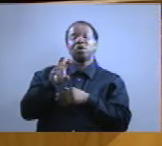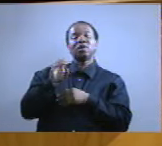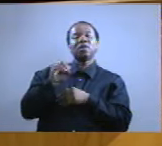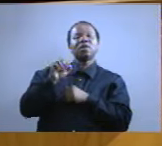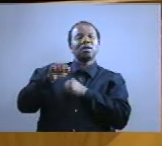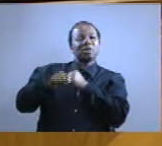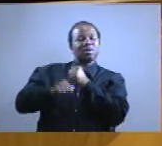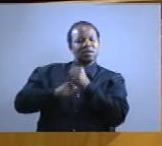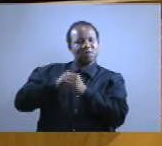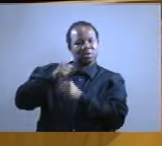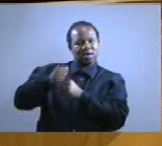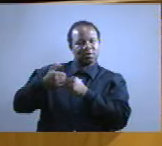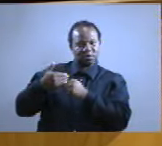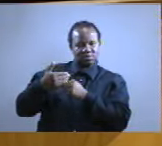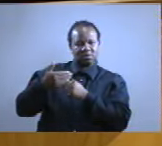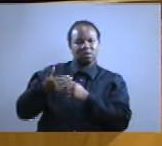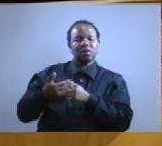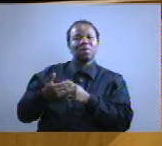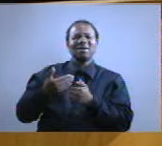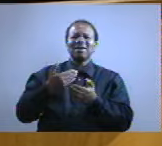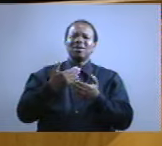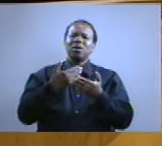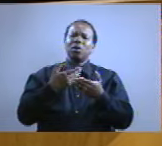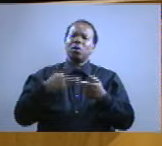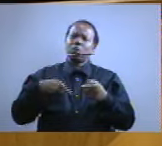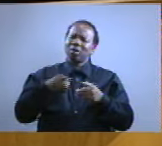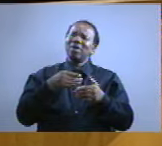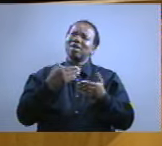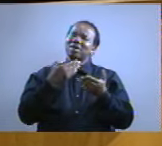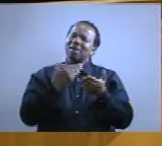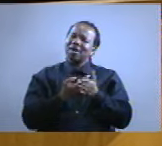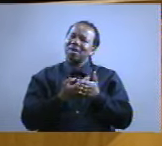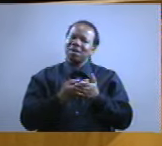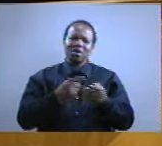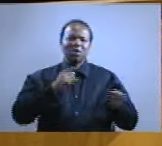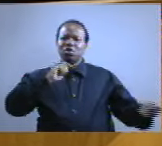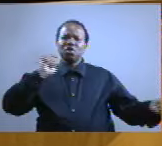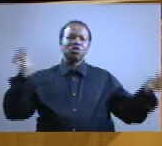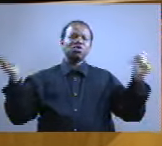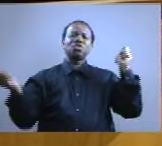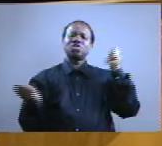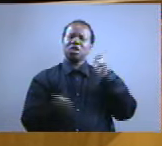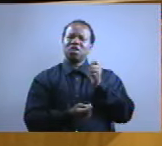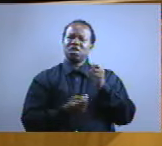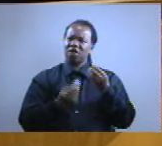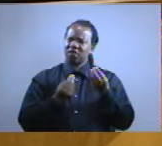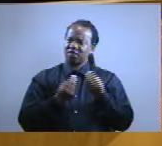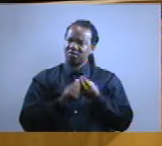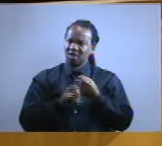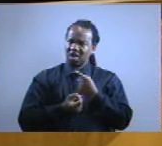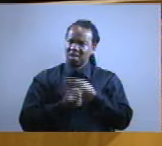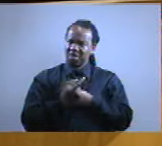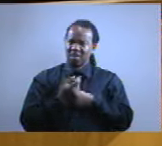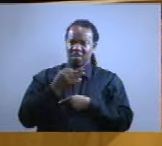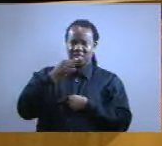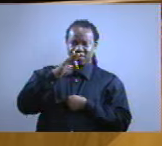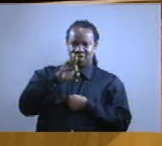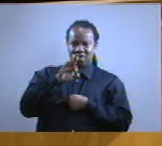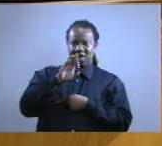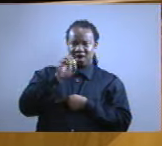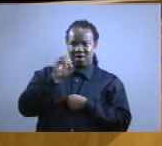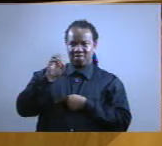be able to reverse the atrocities which were committed for 350 years. Is to